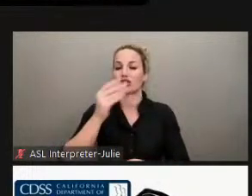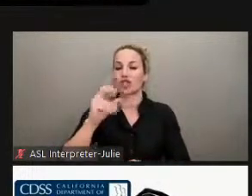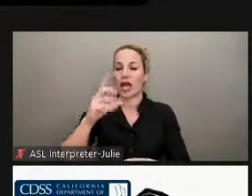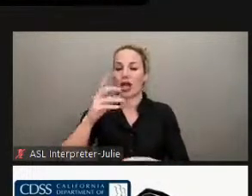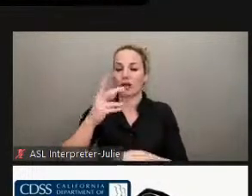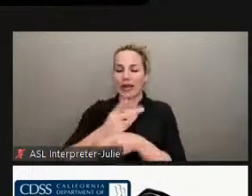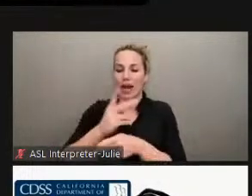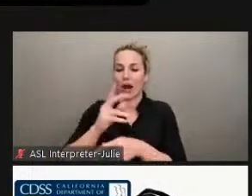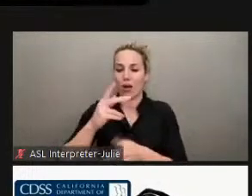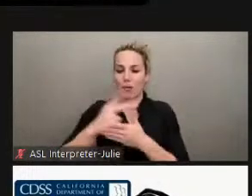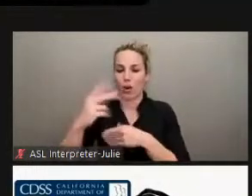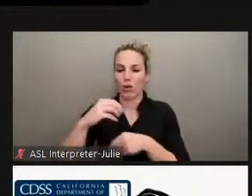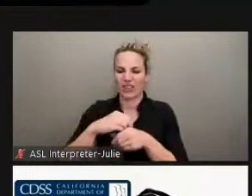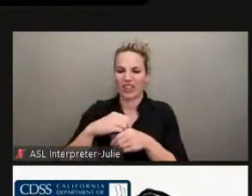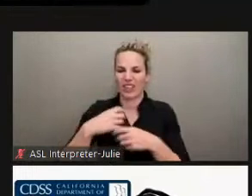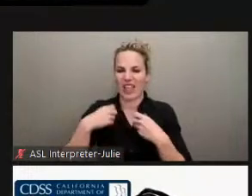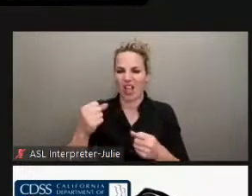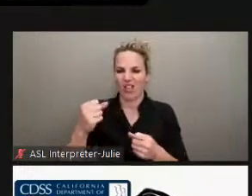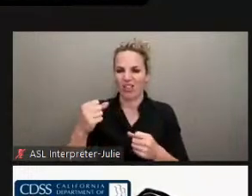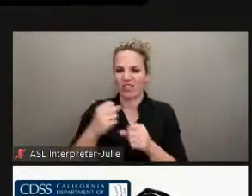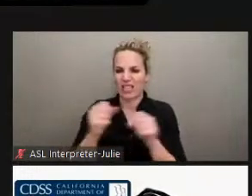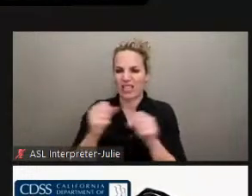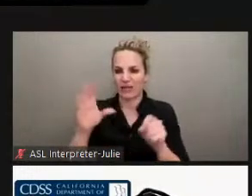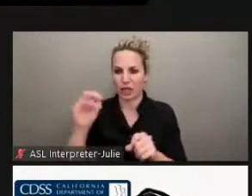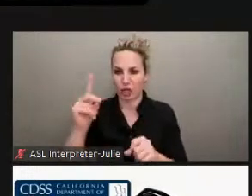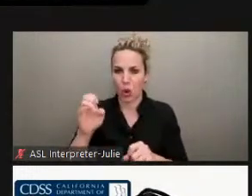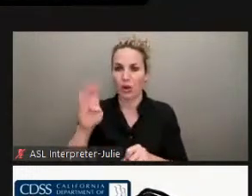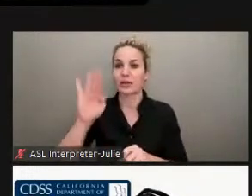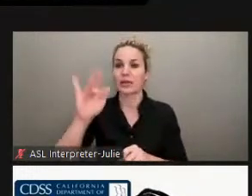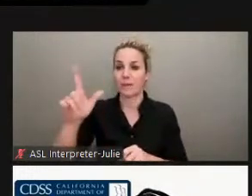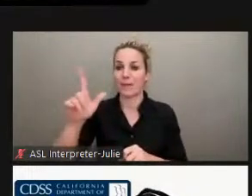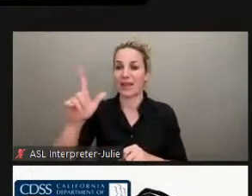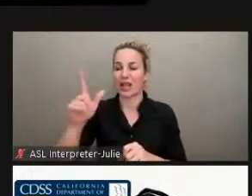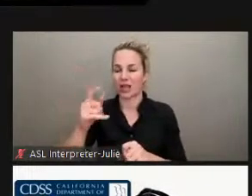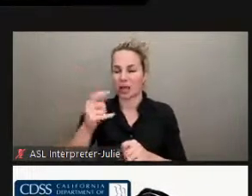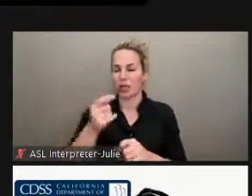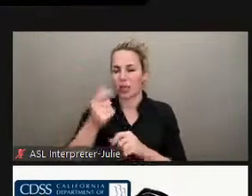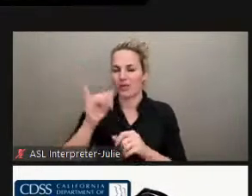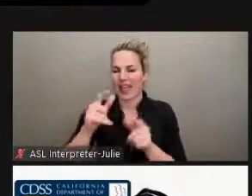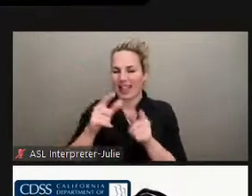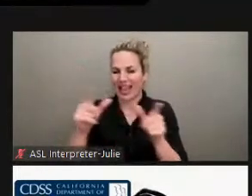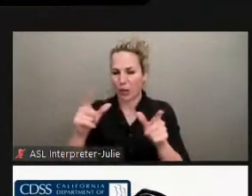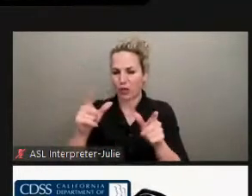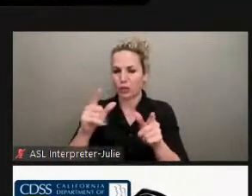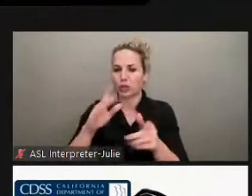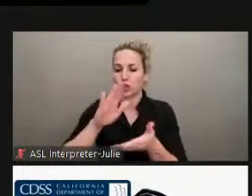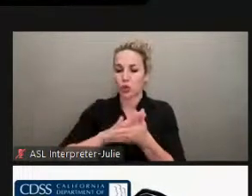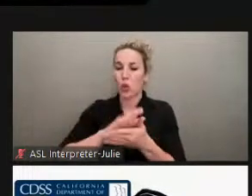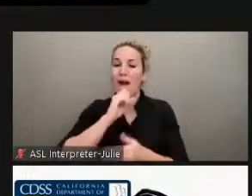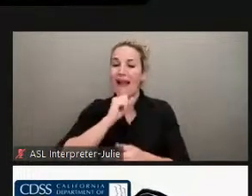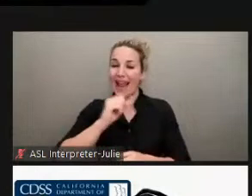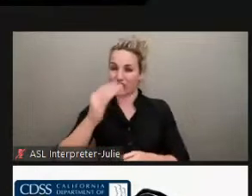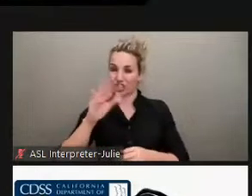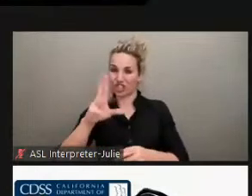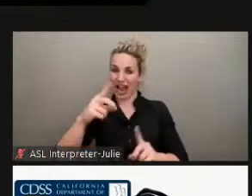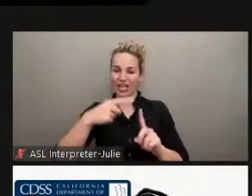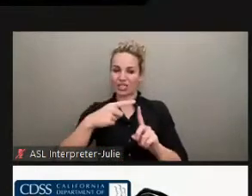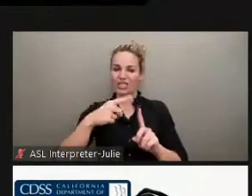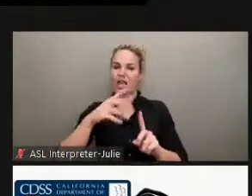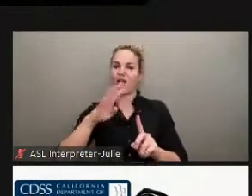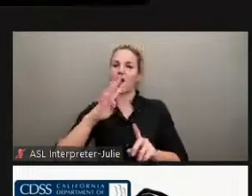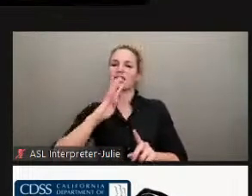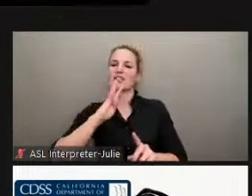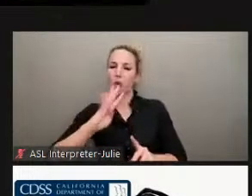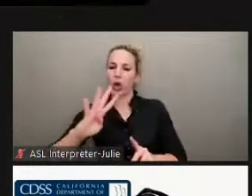within the Health and Safety Code. The bill removed the language establishing a school-aged child as one who is 4 years and 9